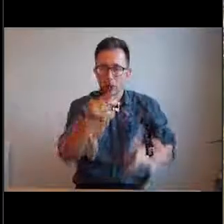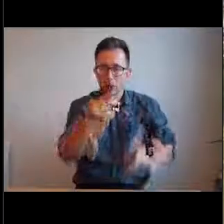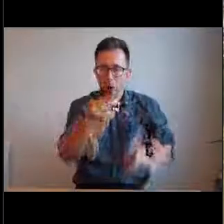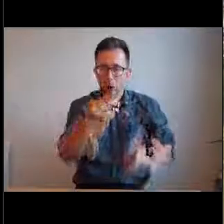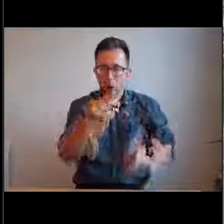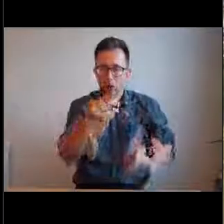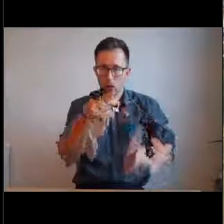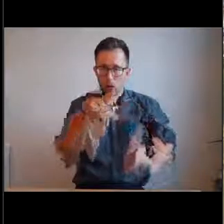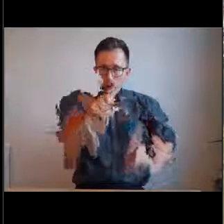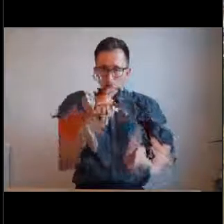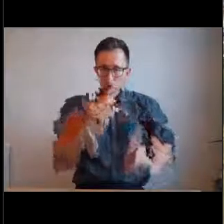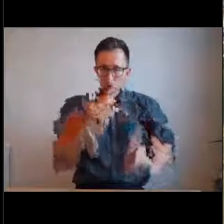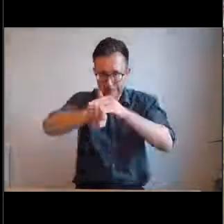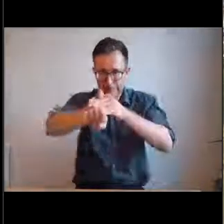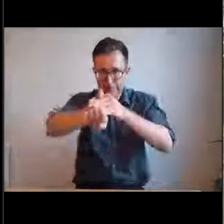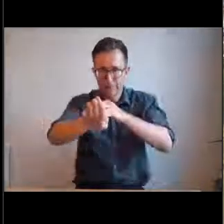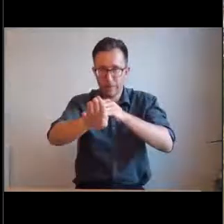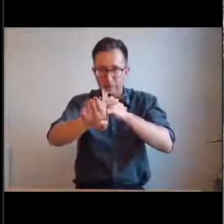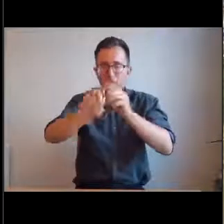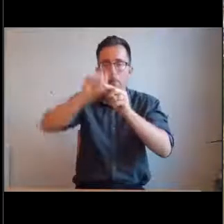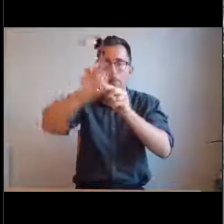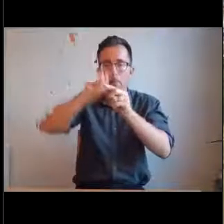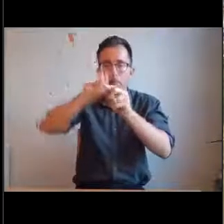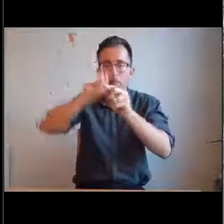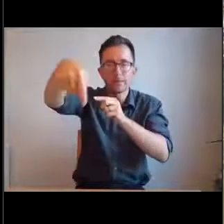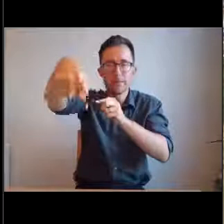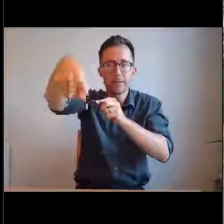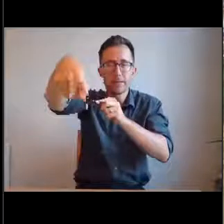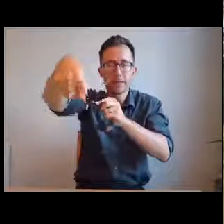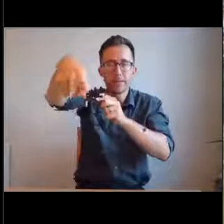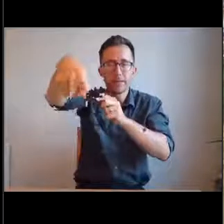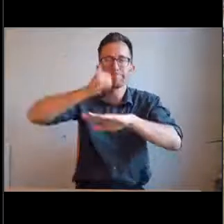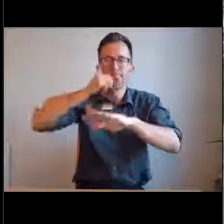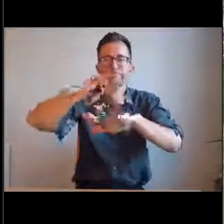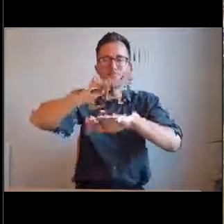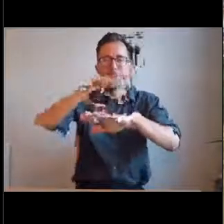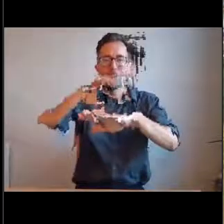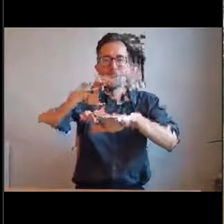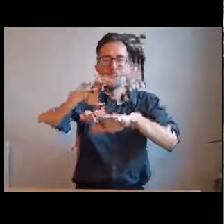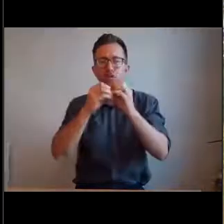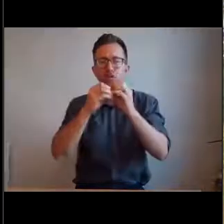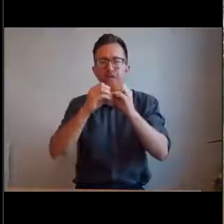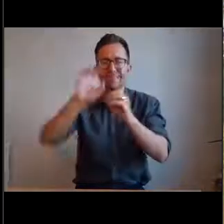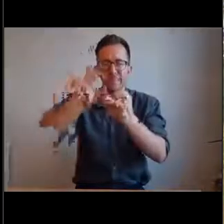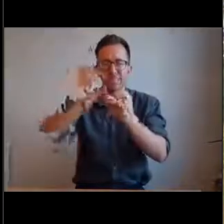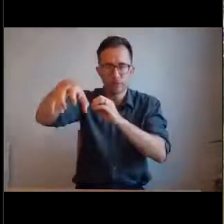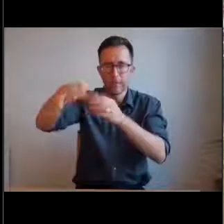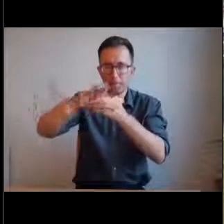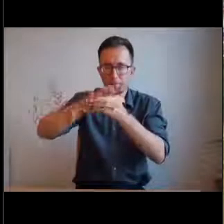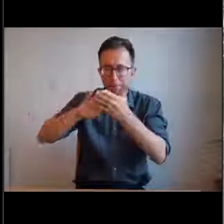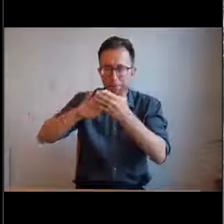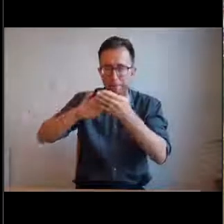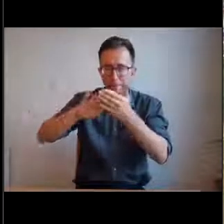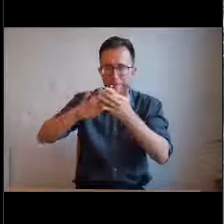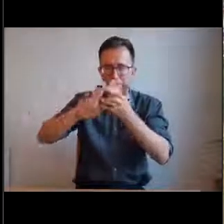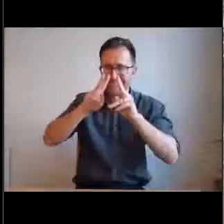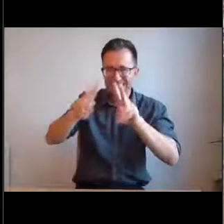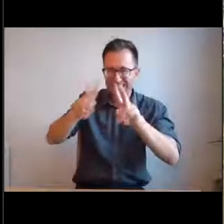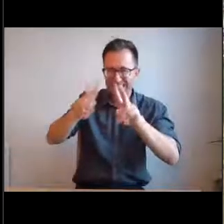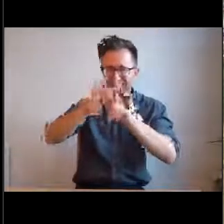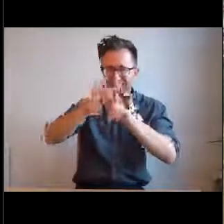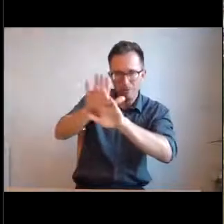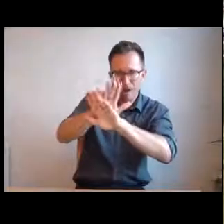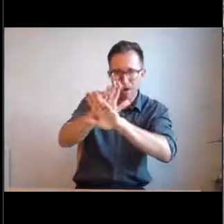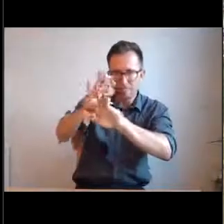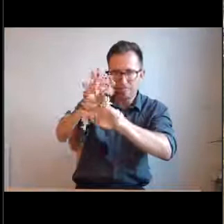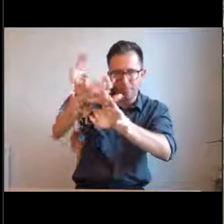located behind the southern tunnel entrance. Our landscaping proposals around this substation will help to integrate the infrastructure into